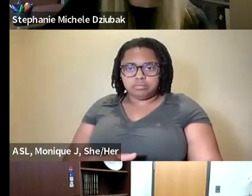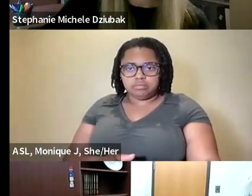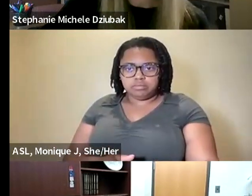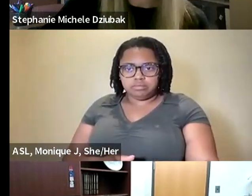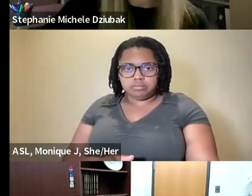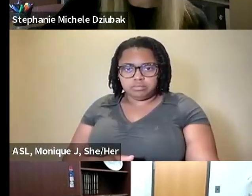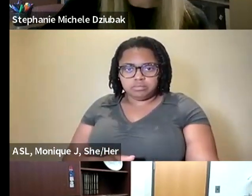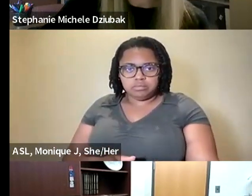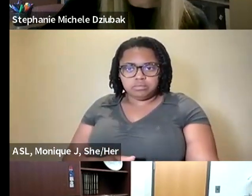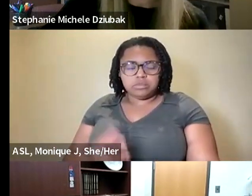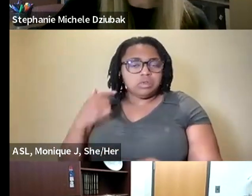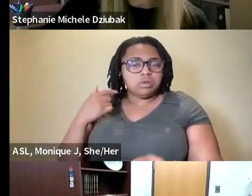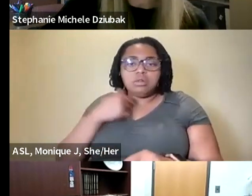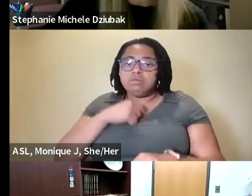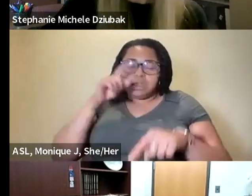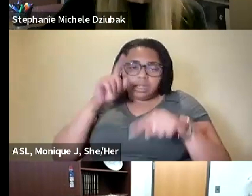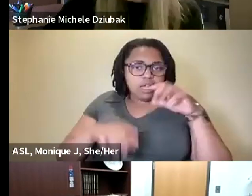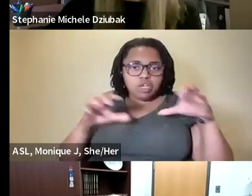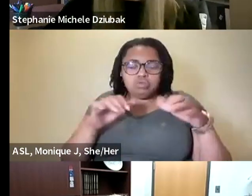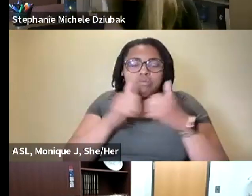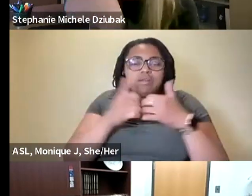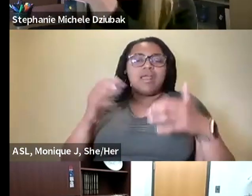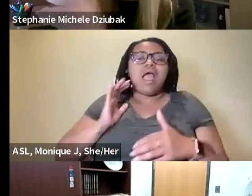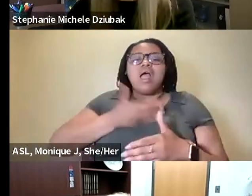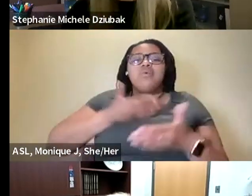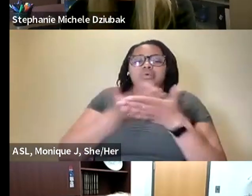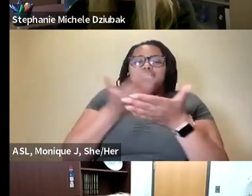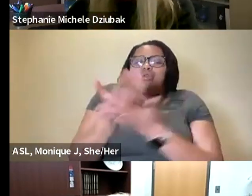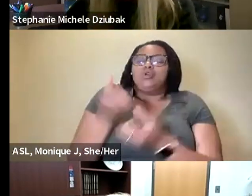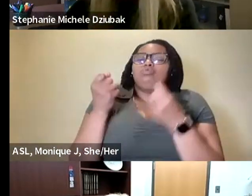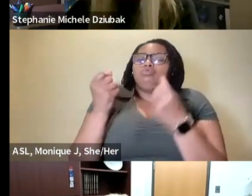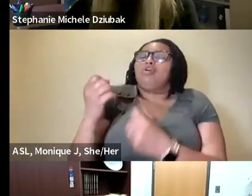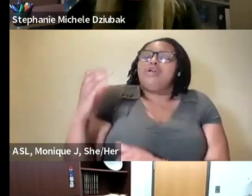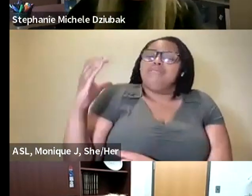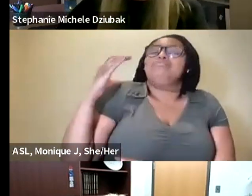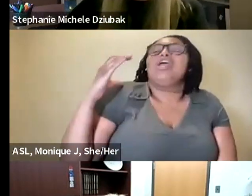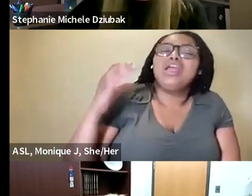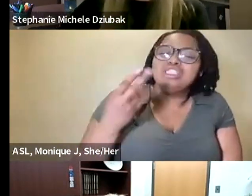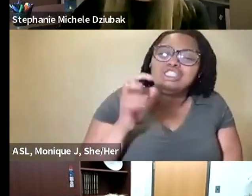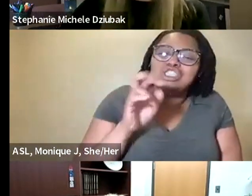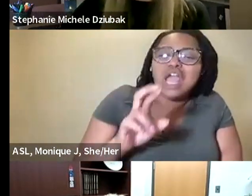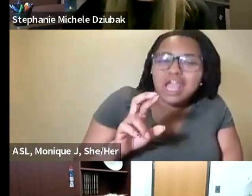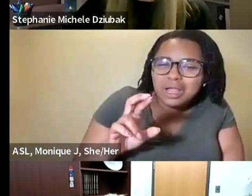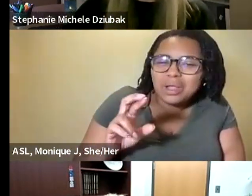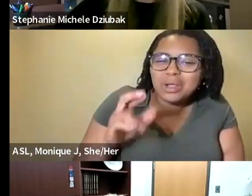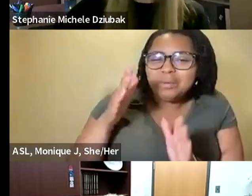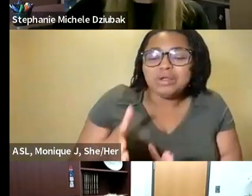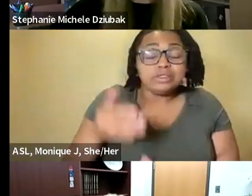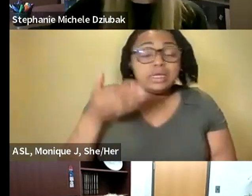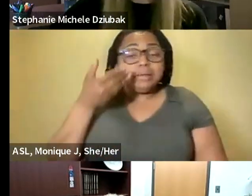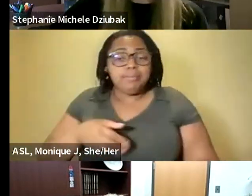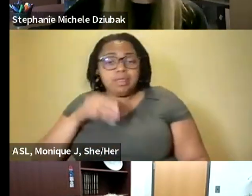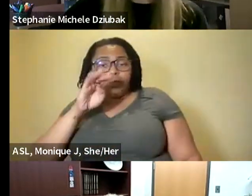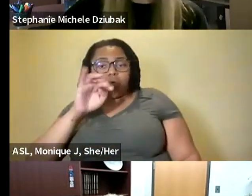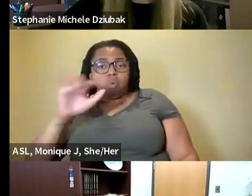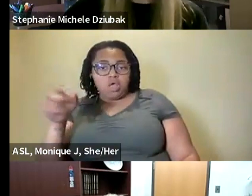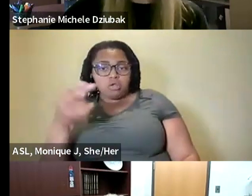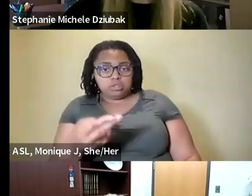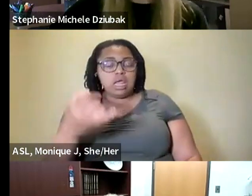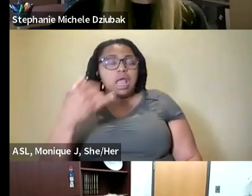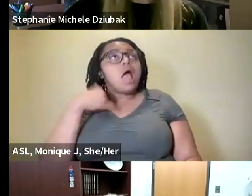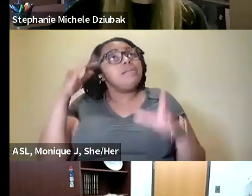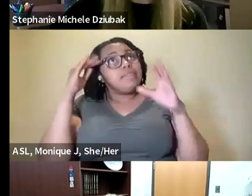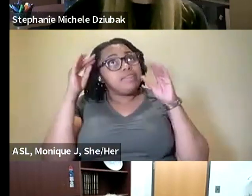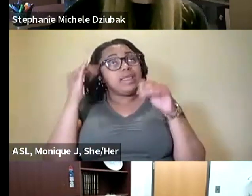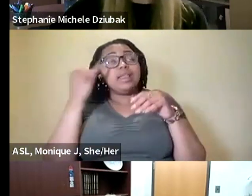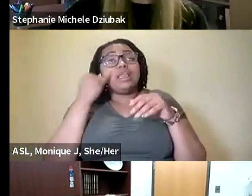We can't do it without our brand new fearless chair. This is Welch. I just kind of thinking, if you move